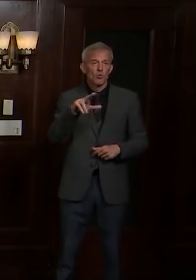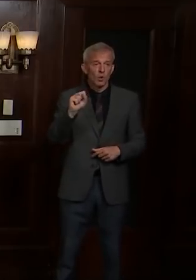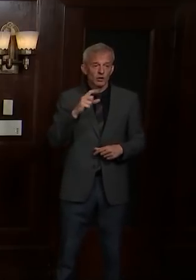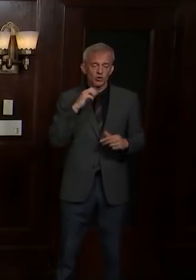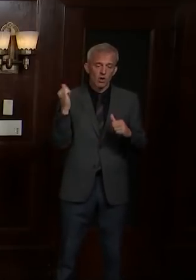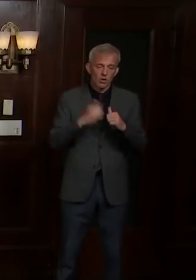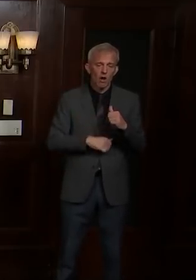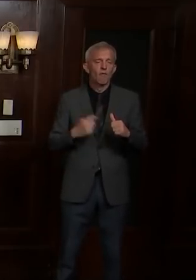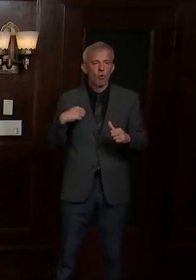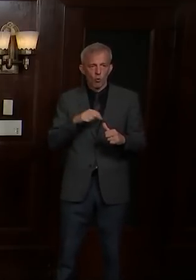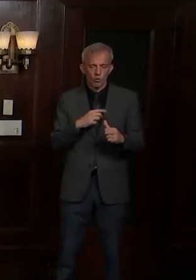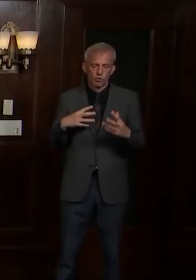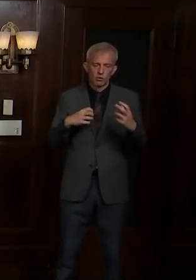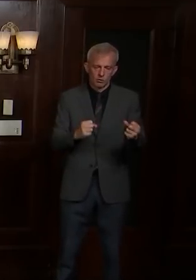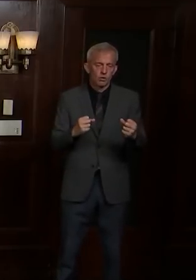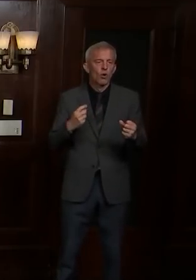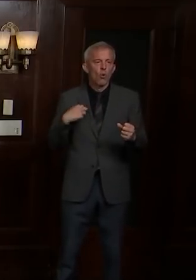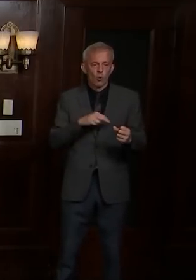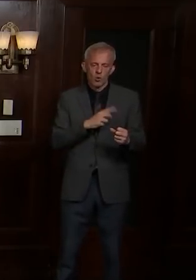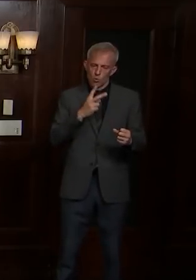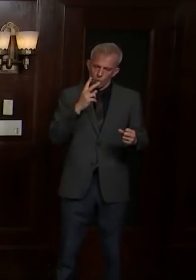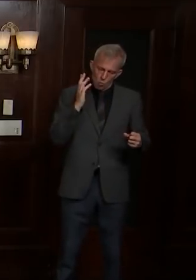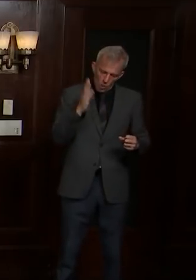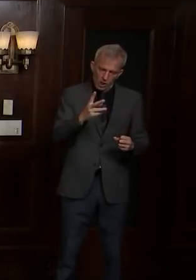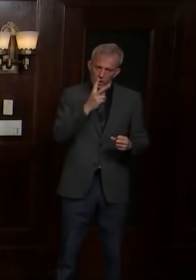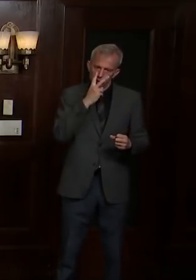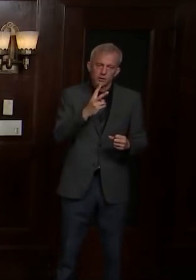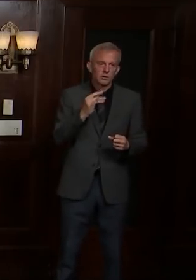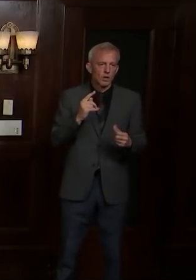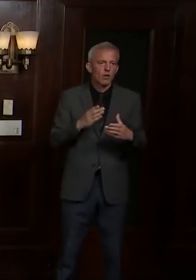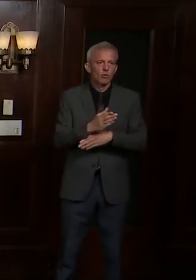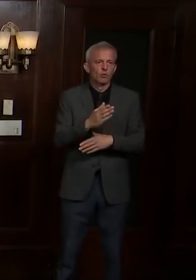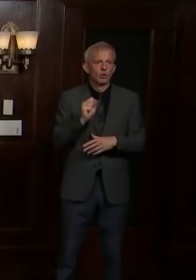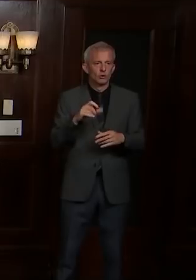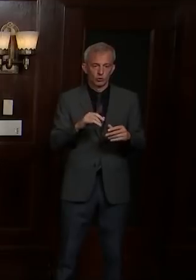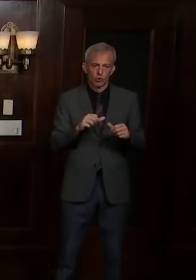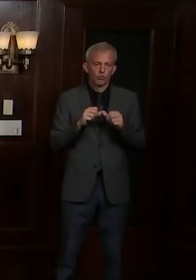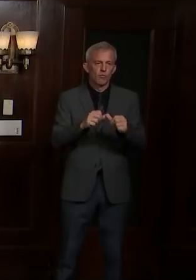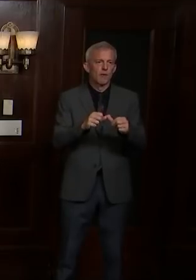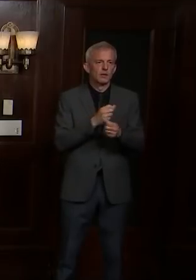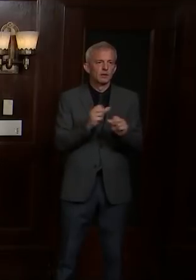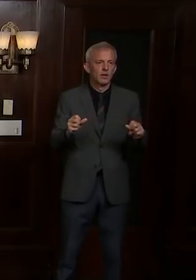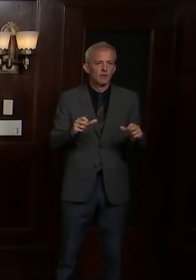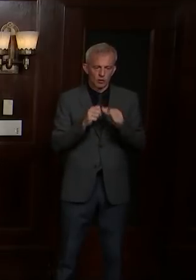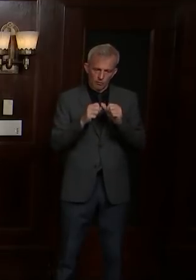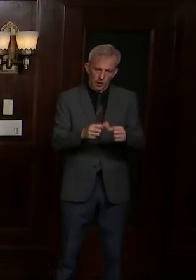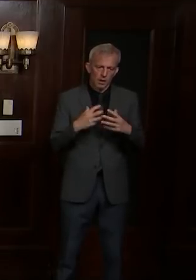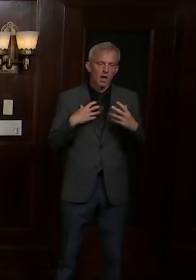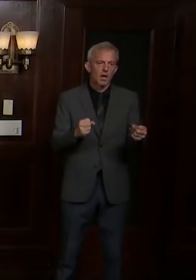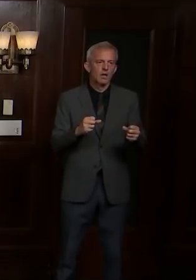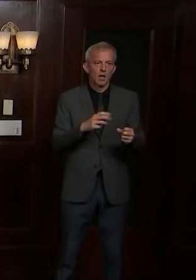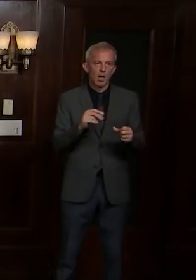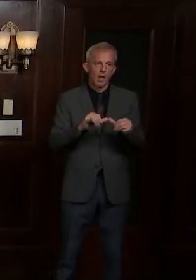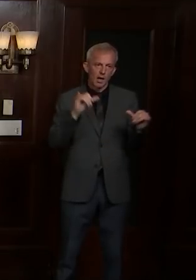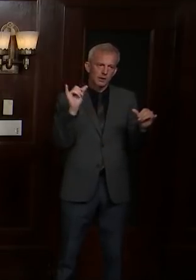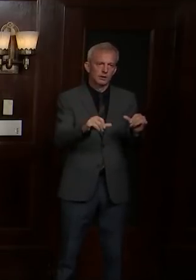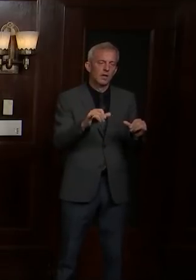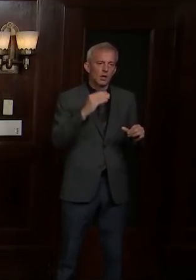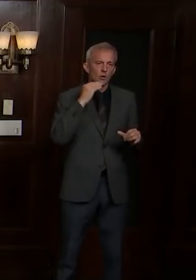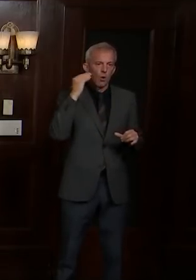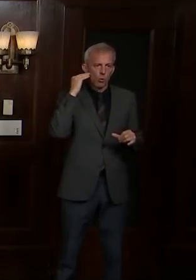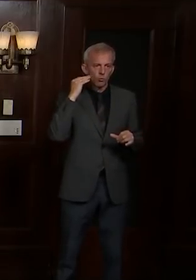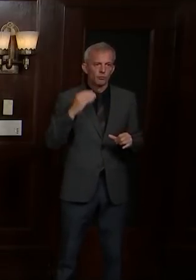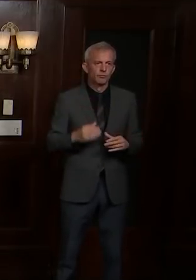will see this through. So stay safe, stay healthy, and stay